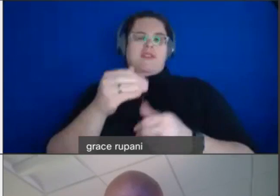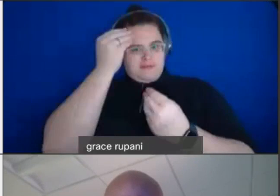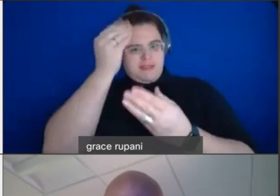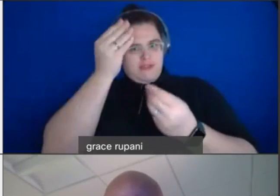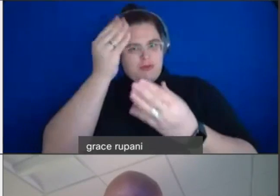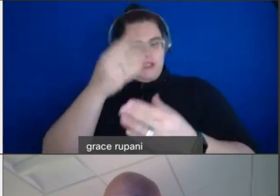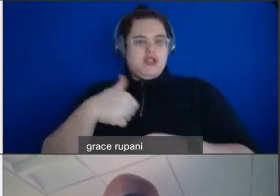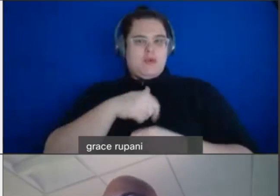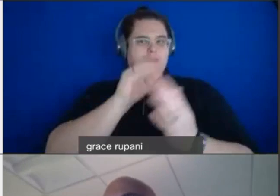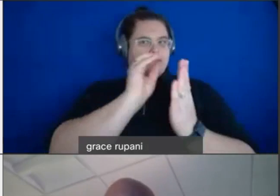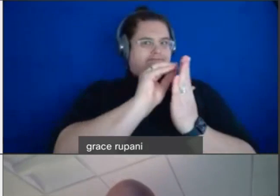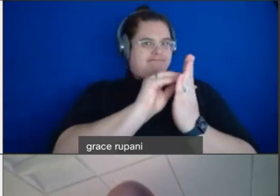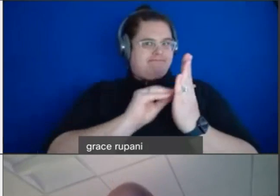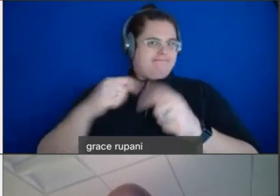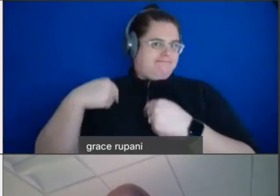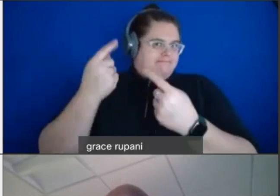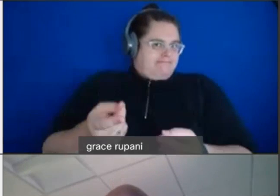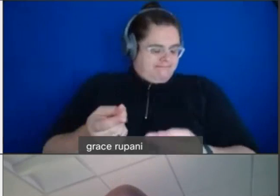So